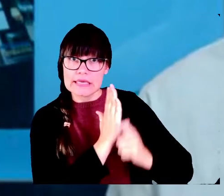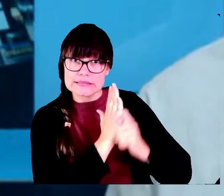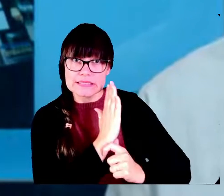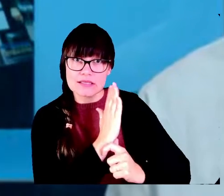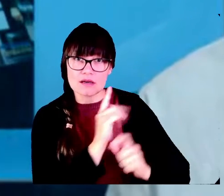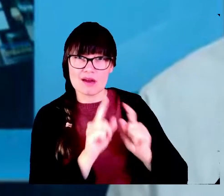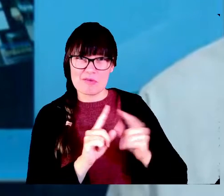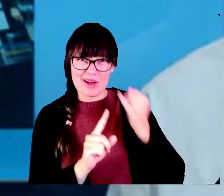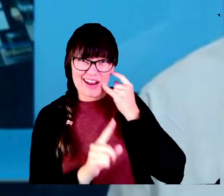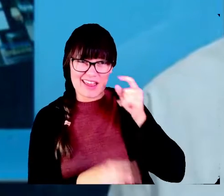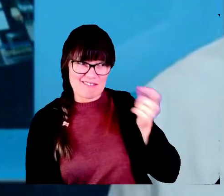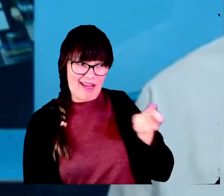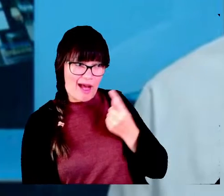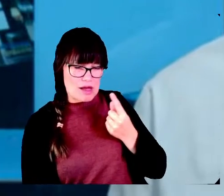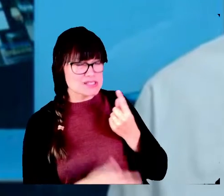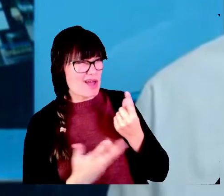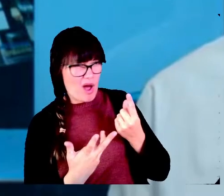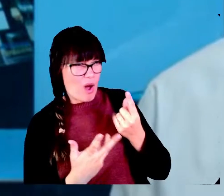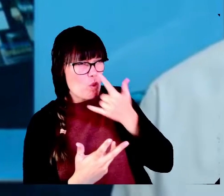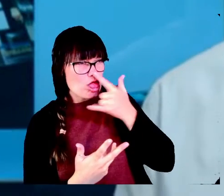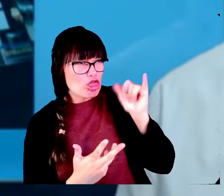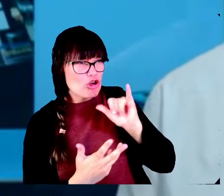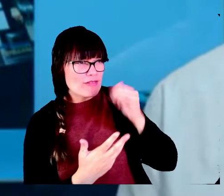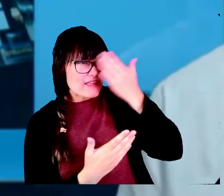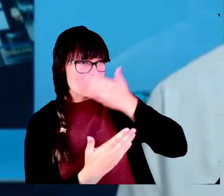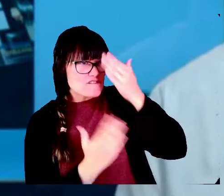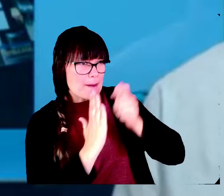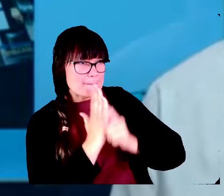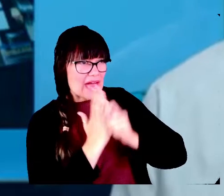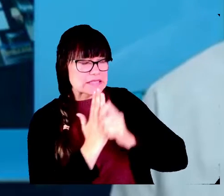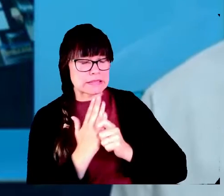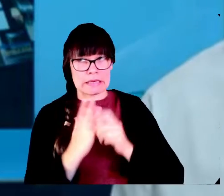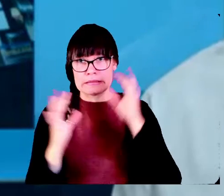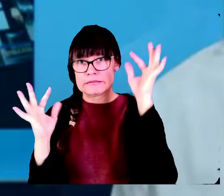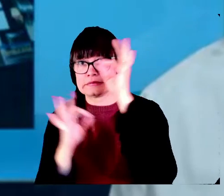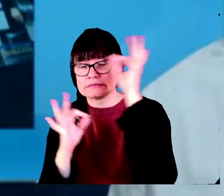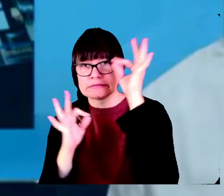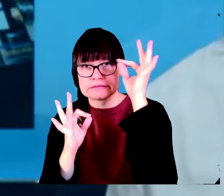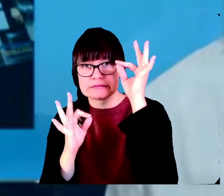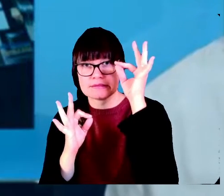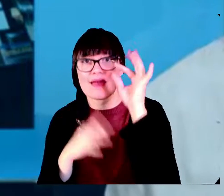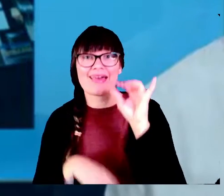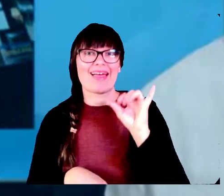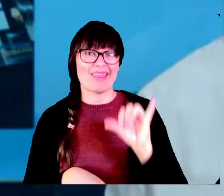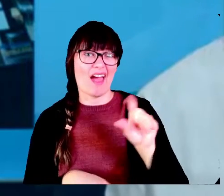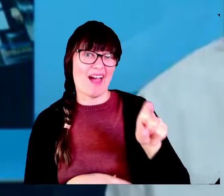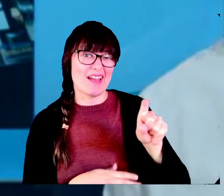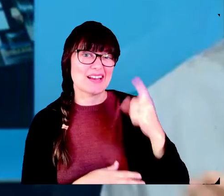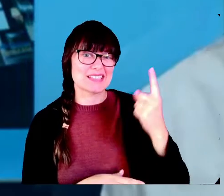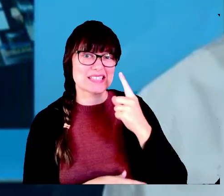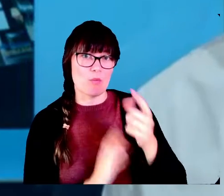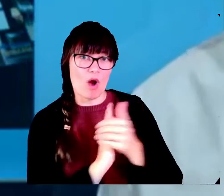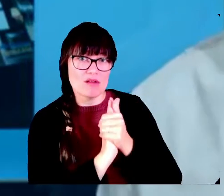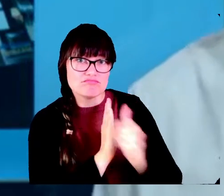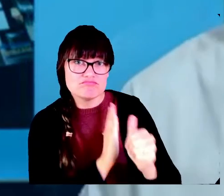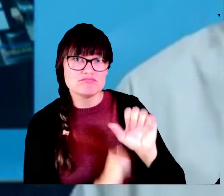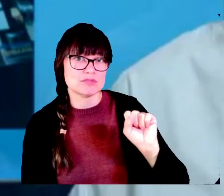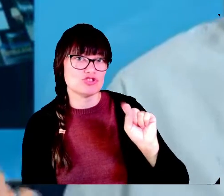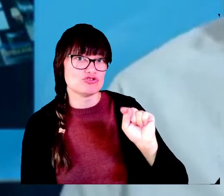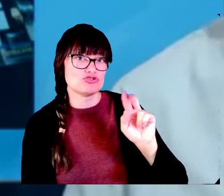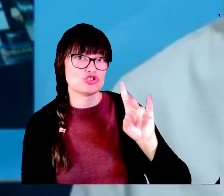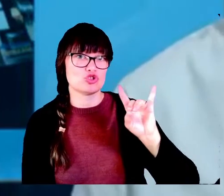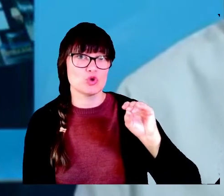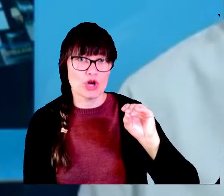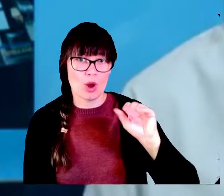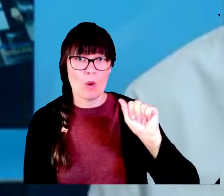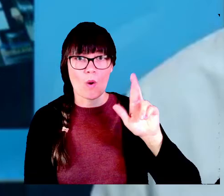the magazine going to look like, Mr. Edmond? And I would go, oh boy, I don't know. That's when I would need somebody with studio art. I need to go to them and say, okay, here's